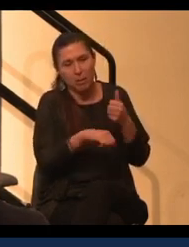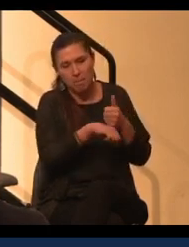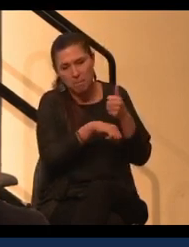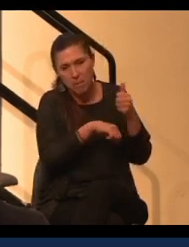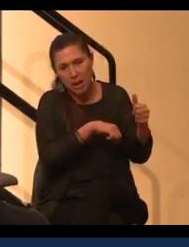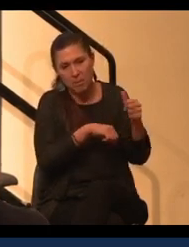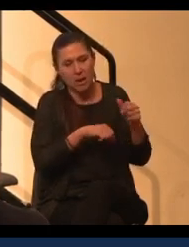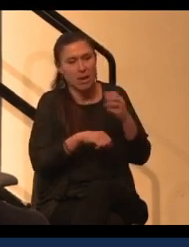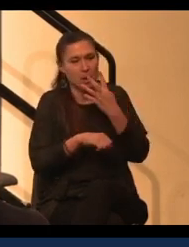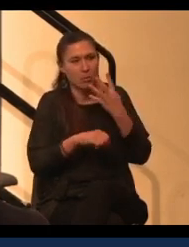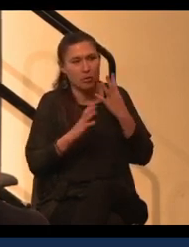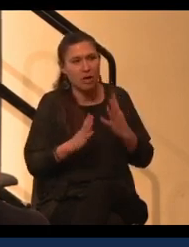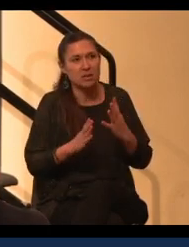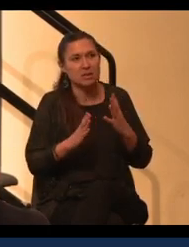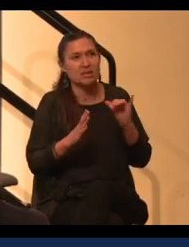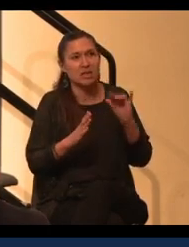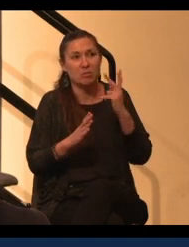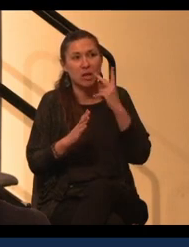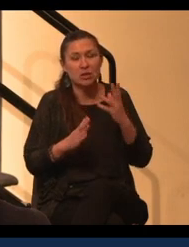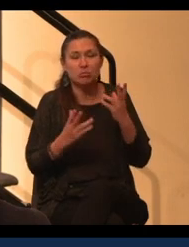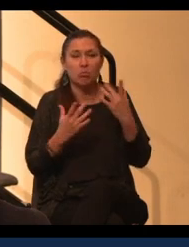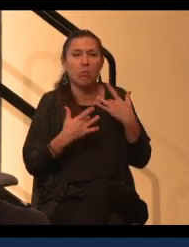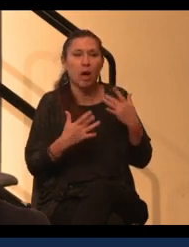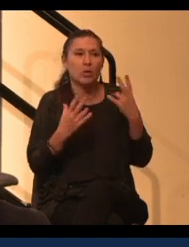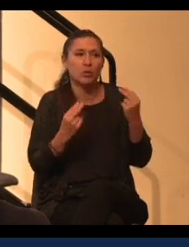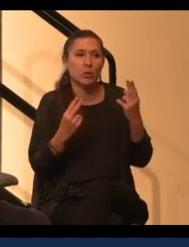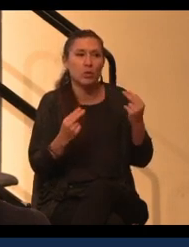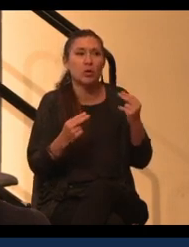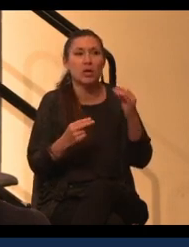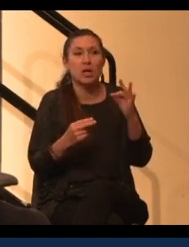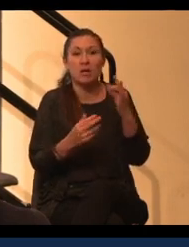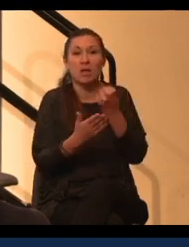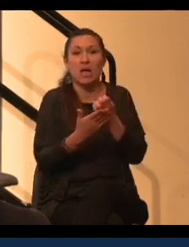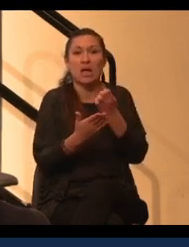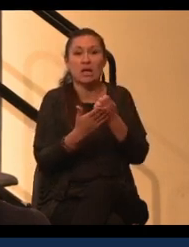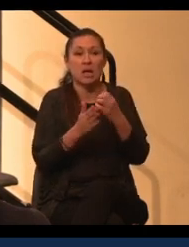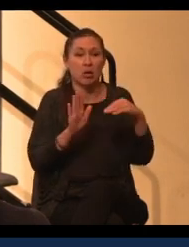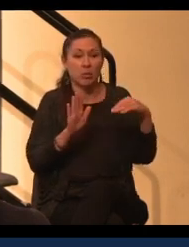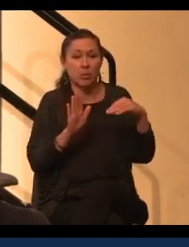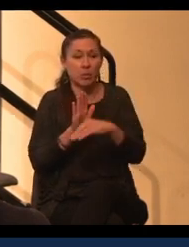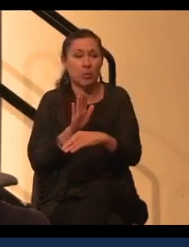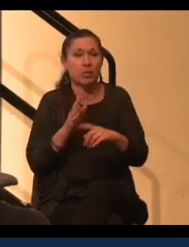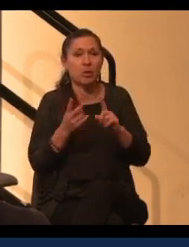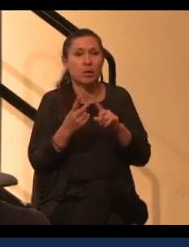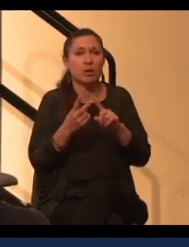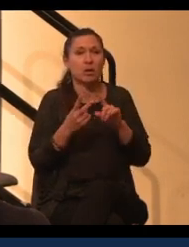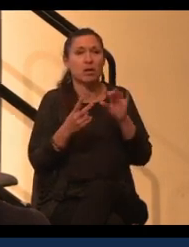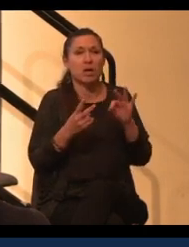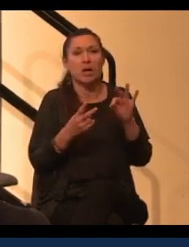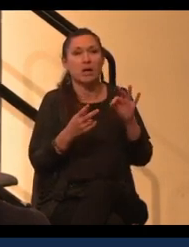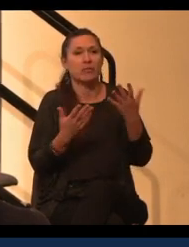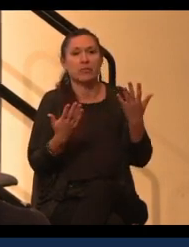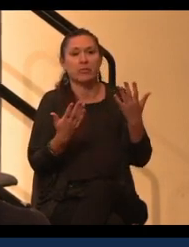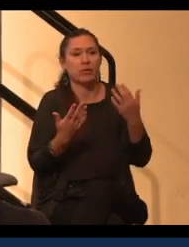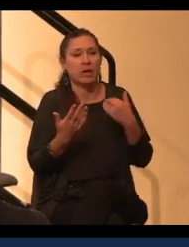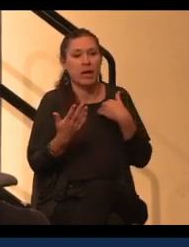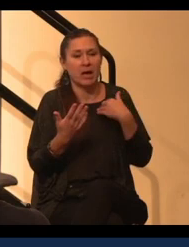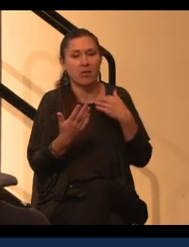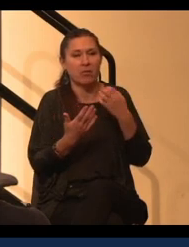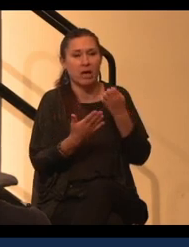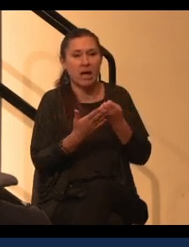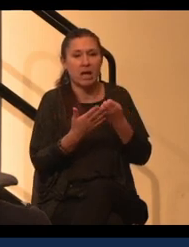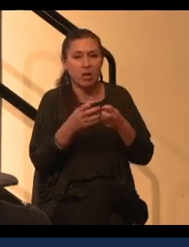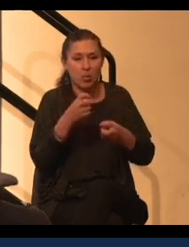scapegoating immigrants. This is what politicians do. When there's an economic downturn, when there's a recession, when there are challenges happening